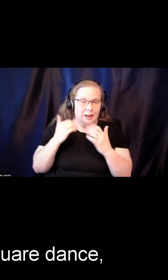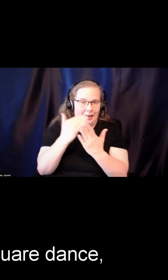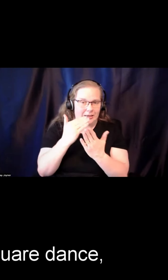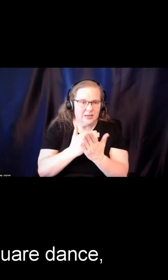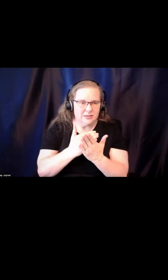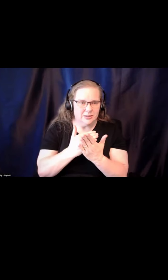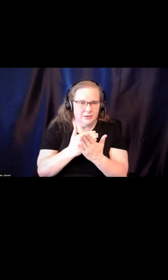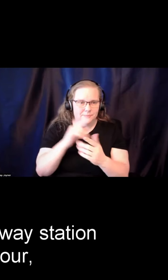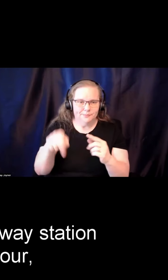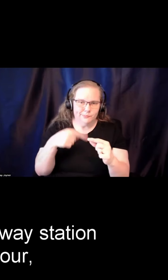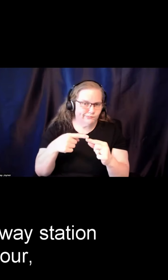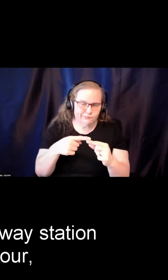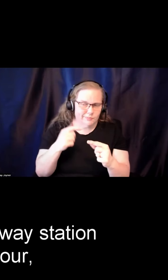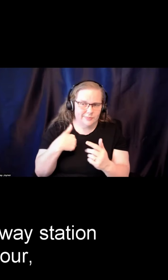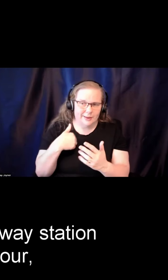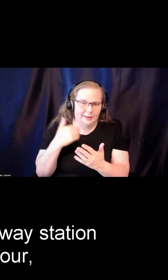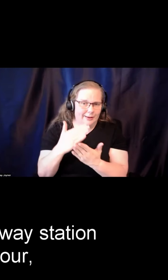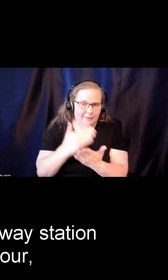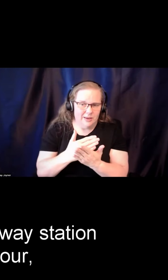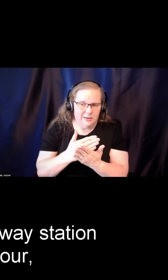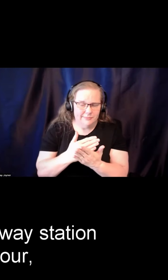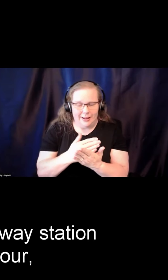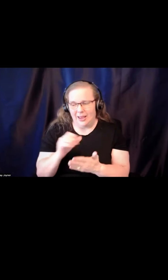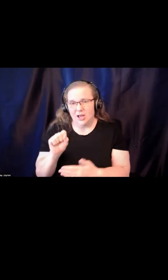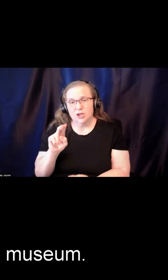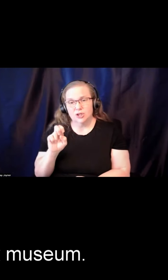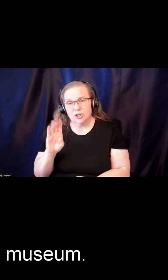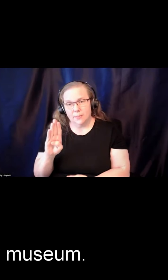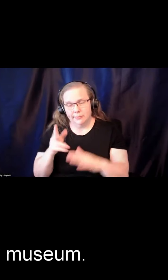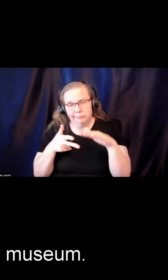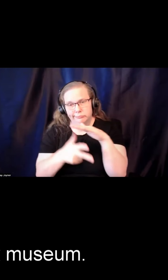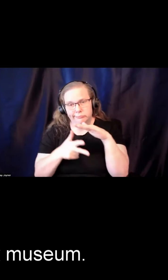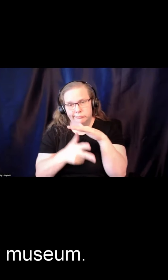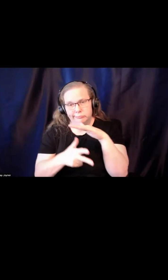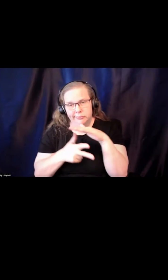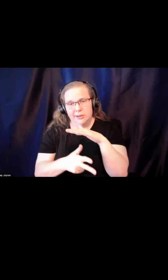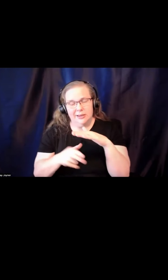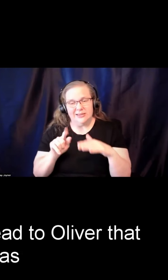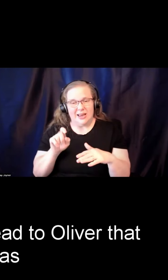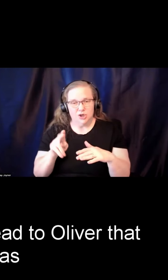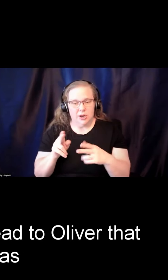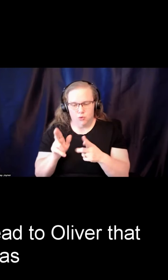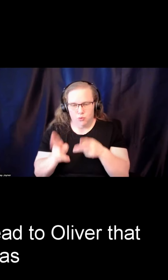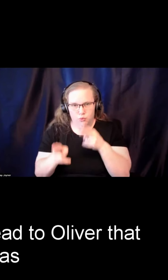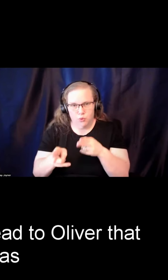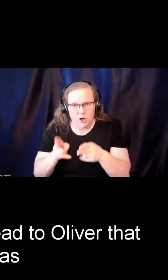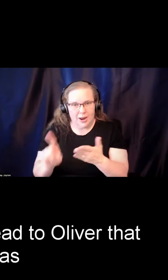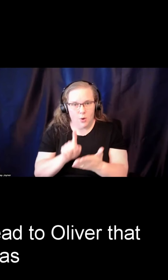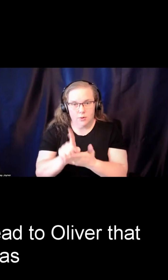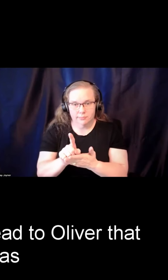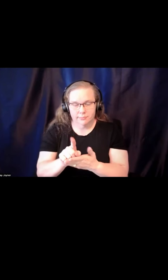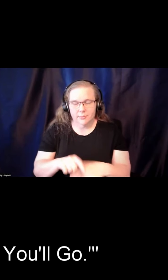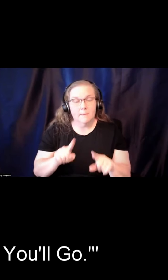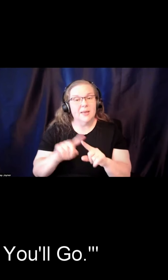hokey as a square dance, frenetic as a subway station at rush hour, weird as a wax museum. The second book I read to Oliver